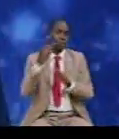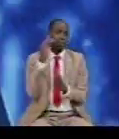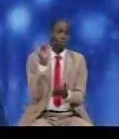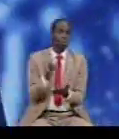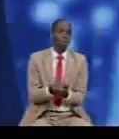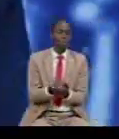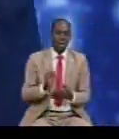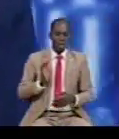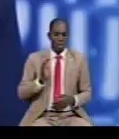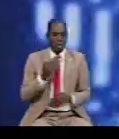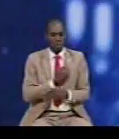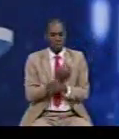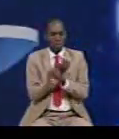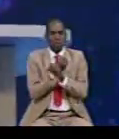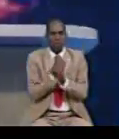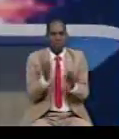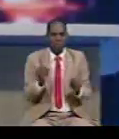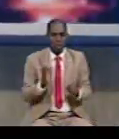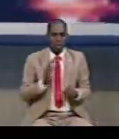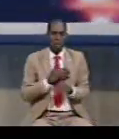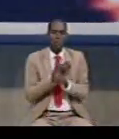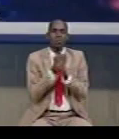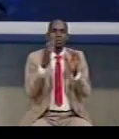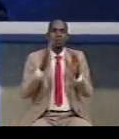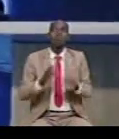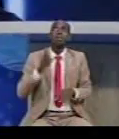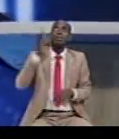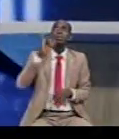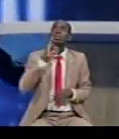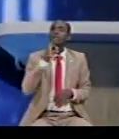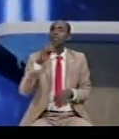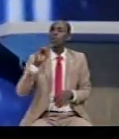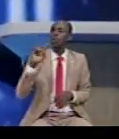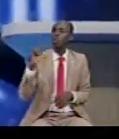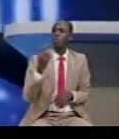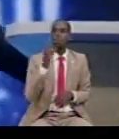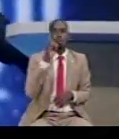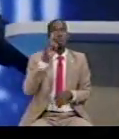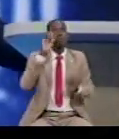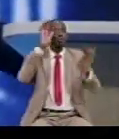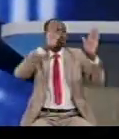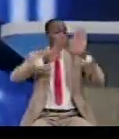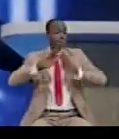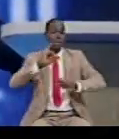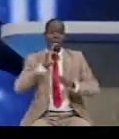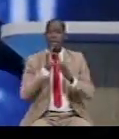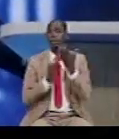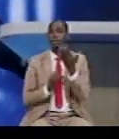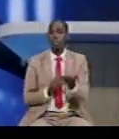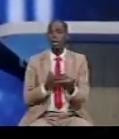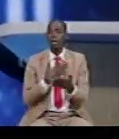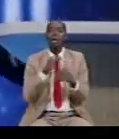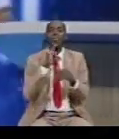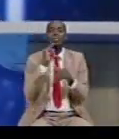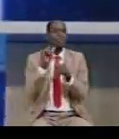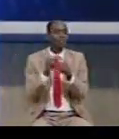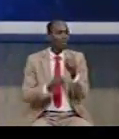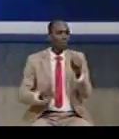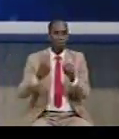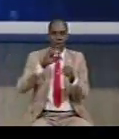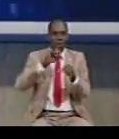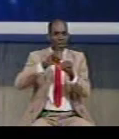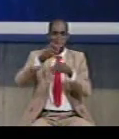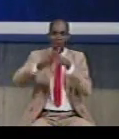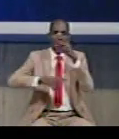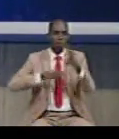Our salvation, our Savior is the only one. Trouble is there, and it is all over the world. And